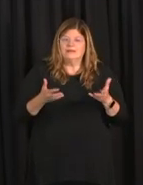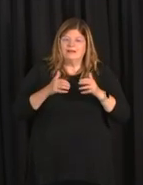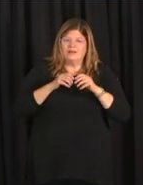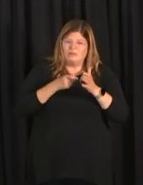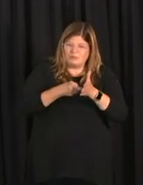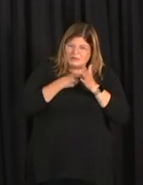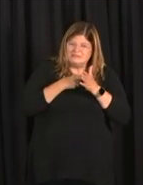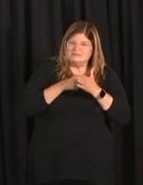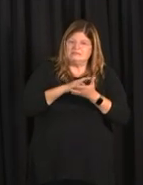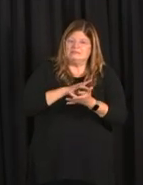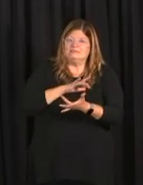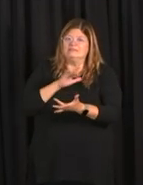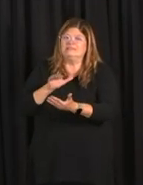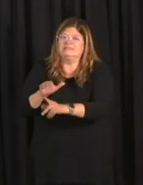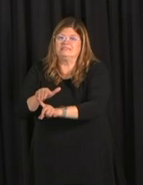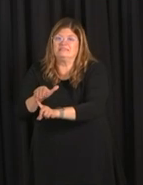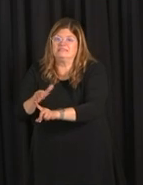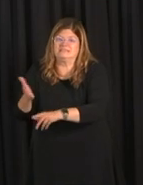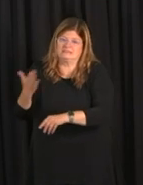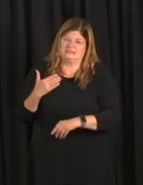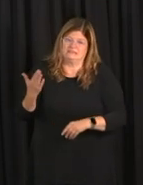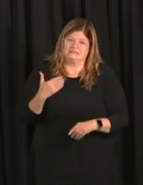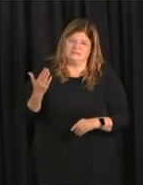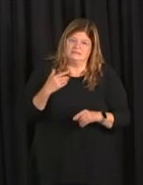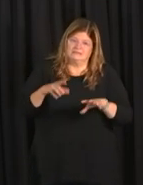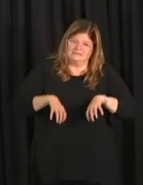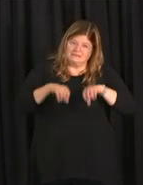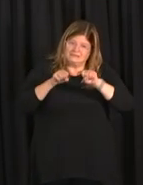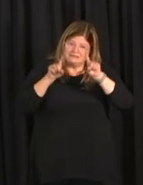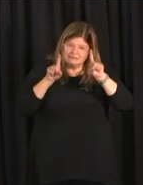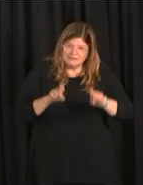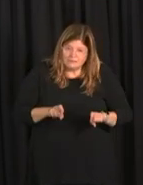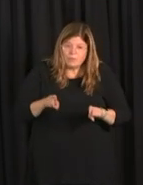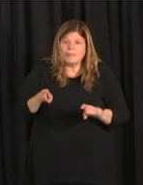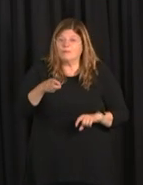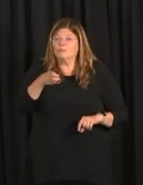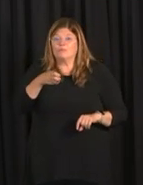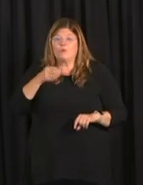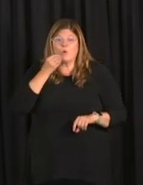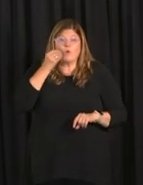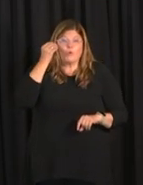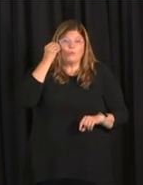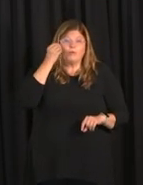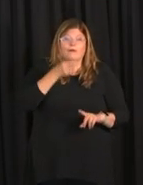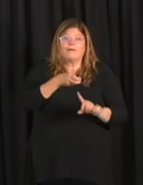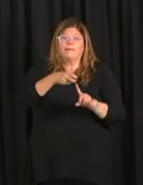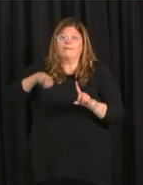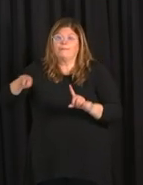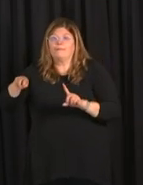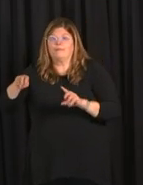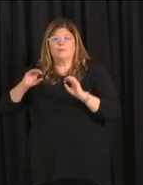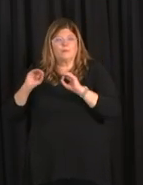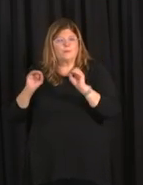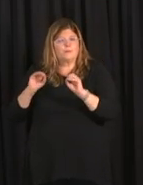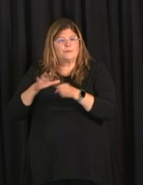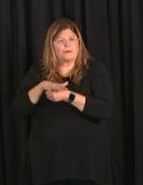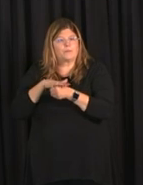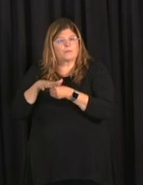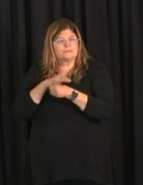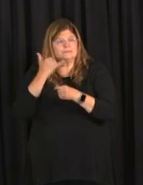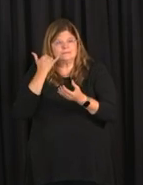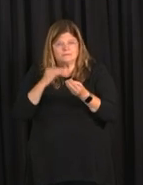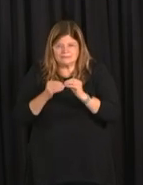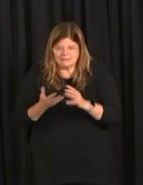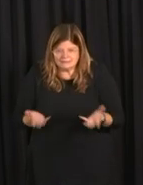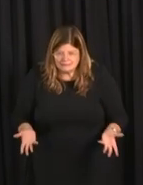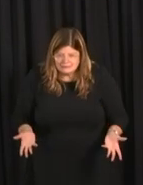exam. The person had traveled from their home country, was tested in the district, and had no local phone number. The case did not